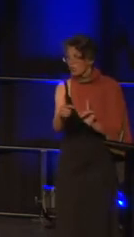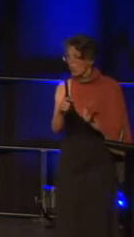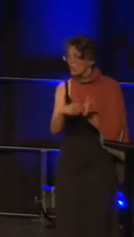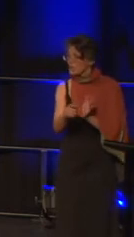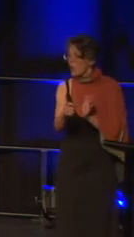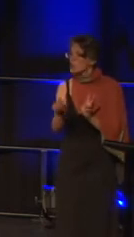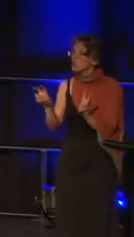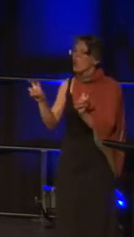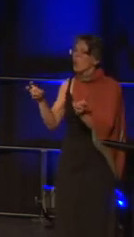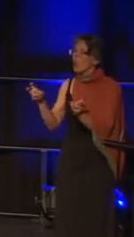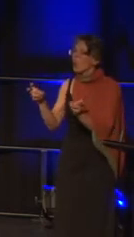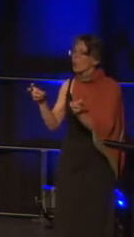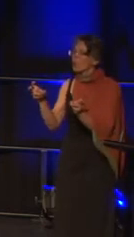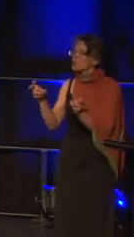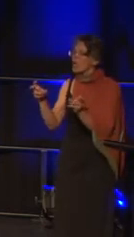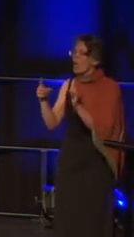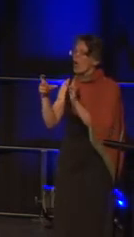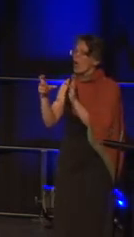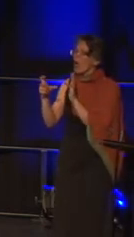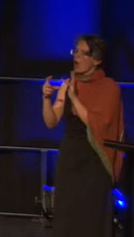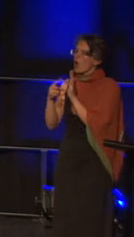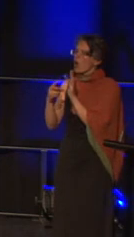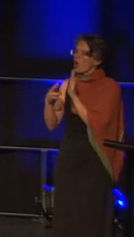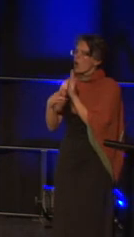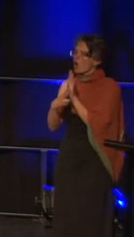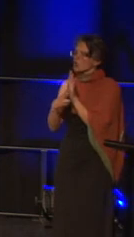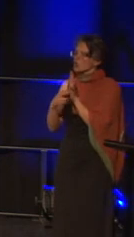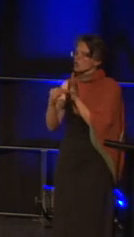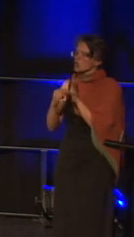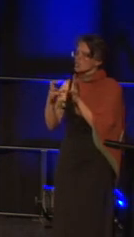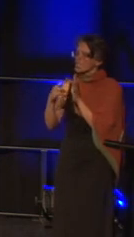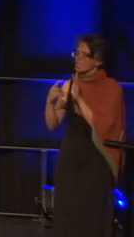conscience vote, which would allow them the leeway to veer away from the party line